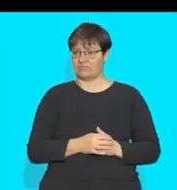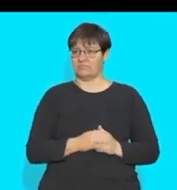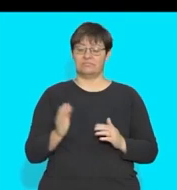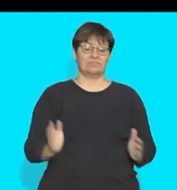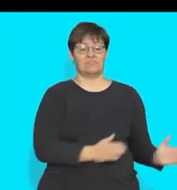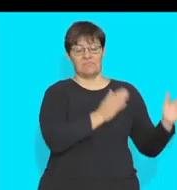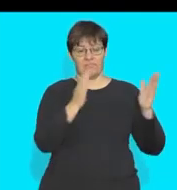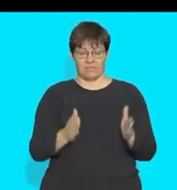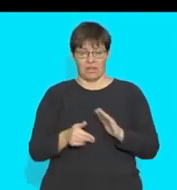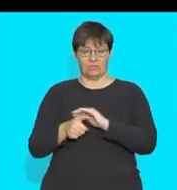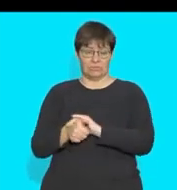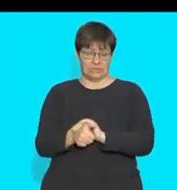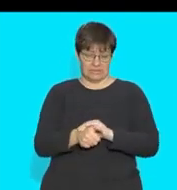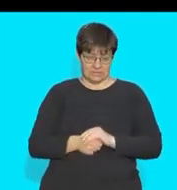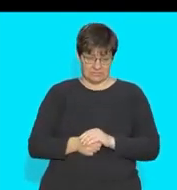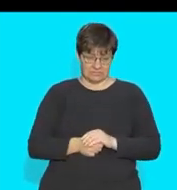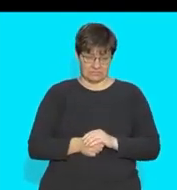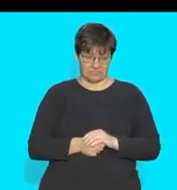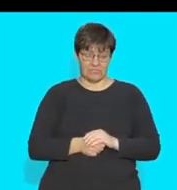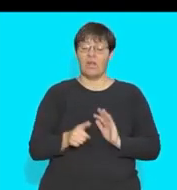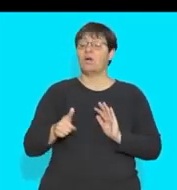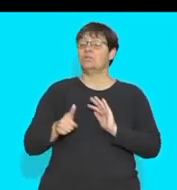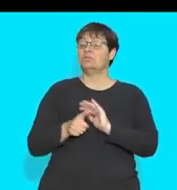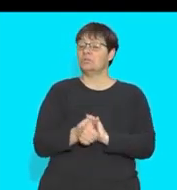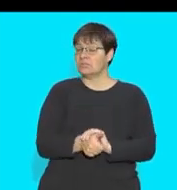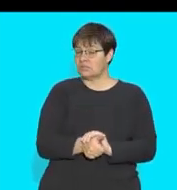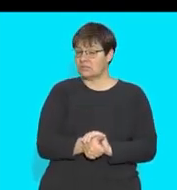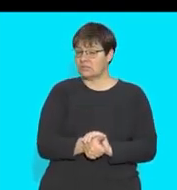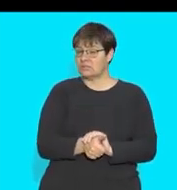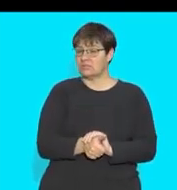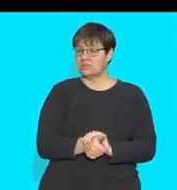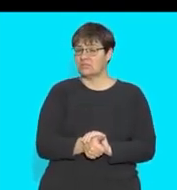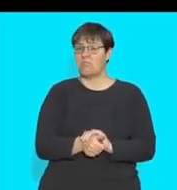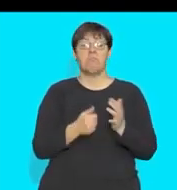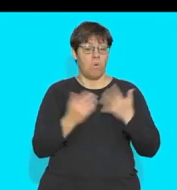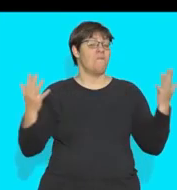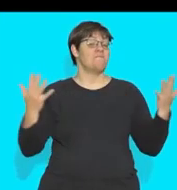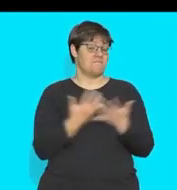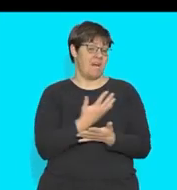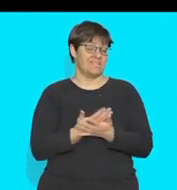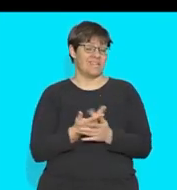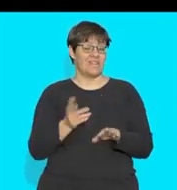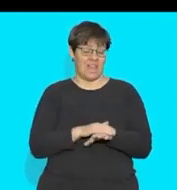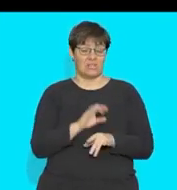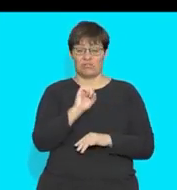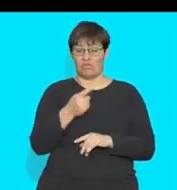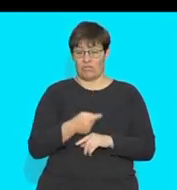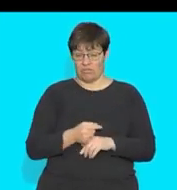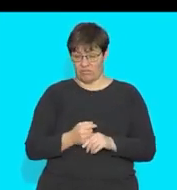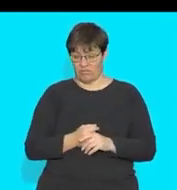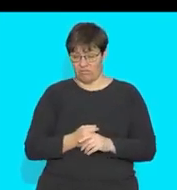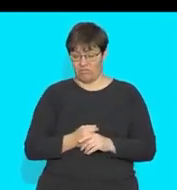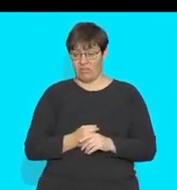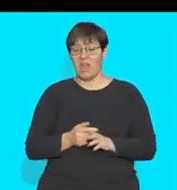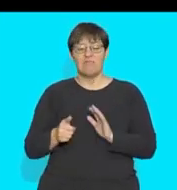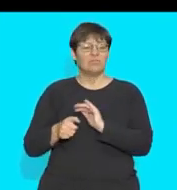Let's look at the tortoise. The tortoise is much faster, okay? So if it takes